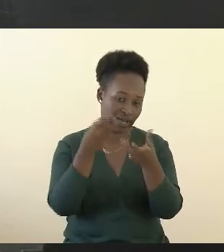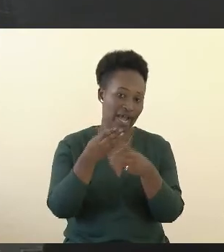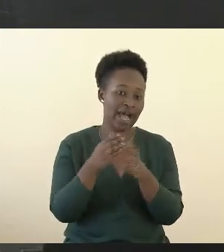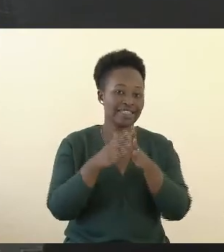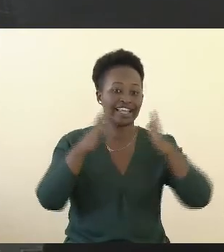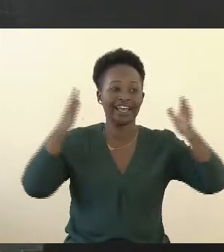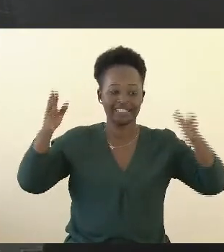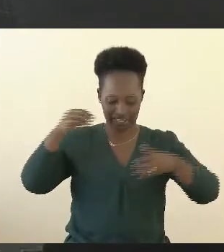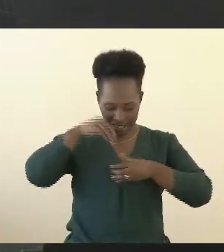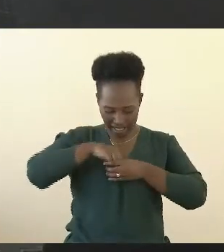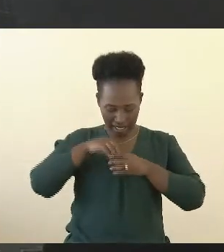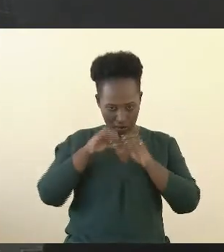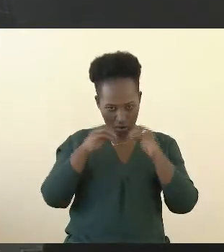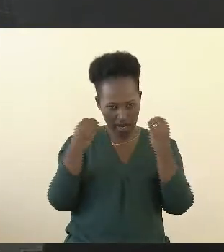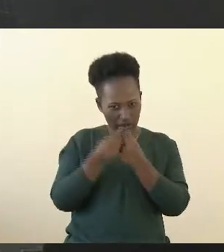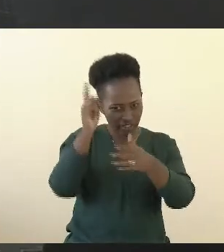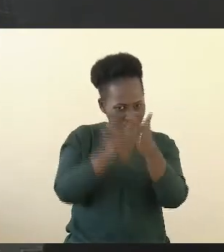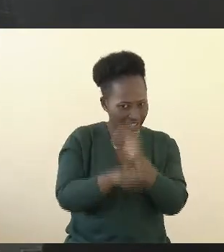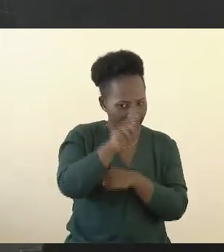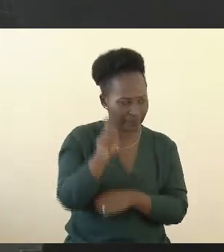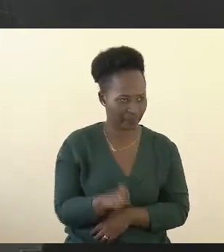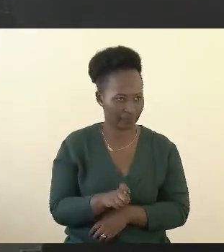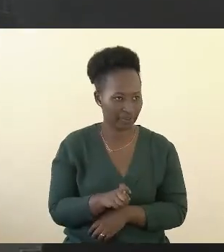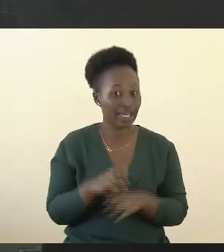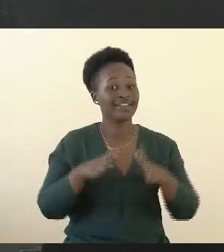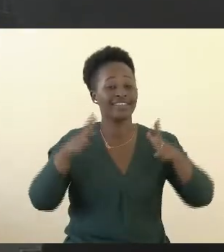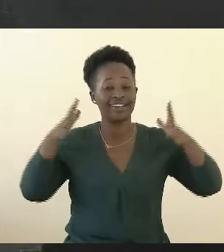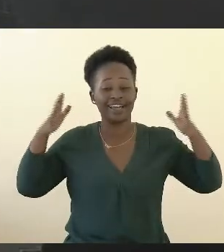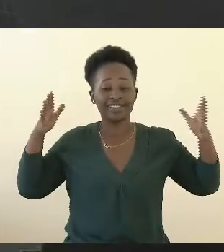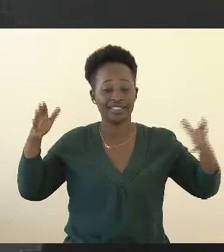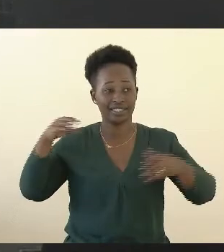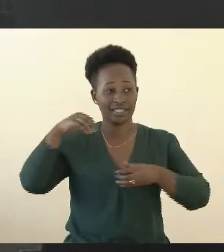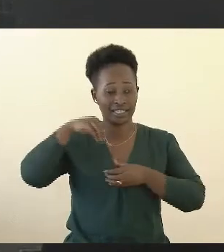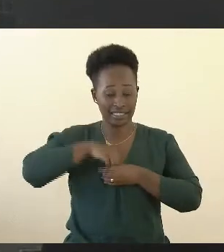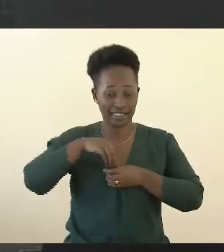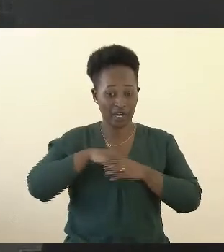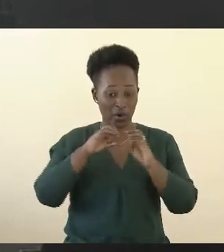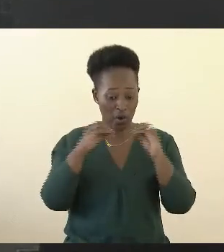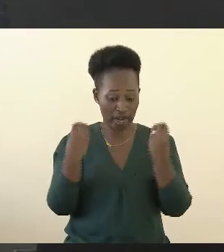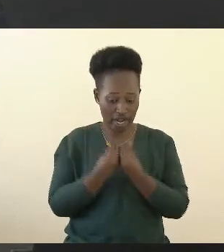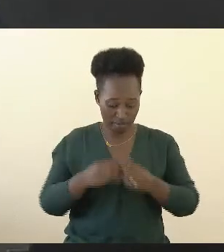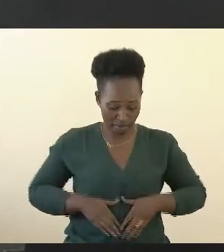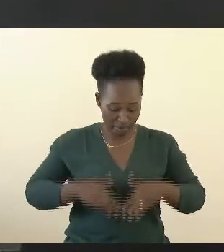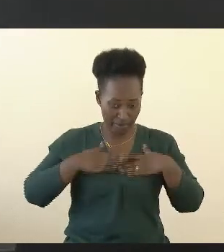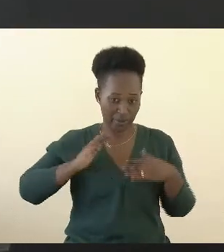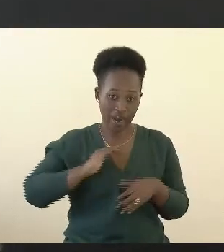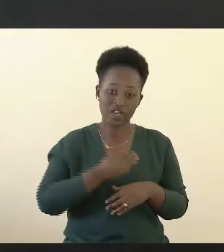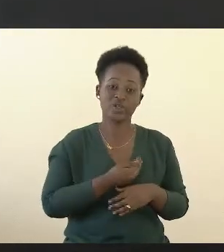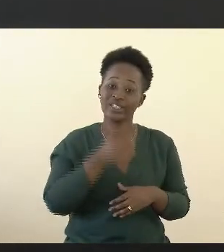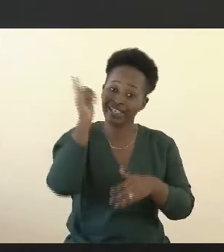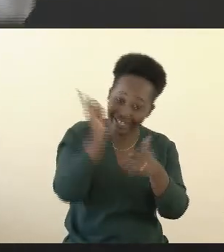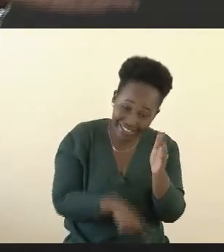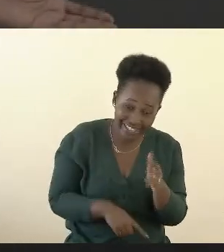organ. The largest internal organ of our body is the liver. All right?